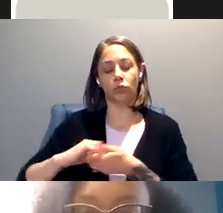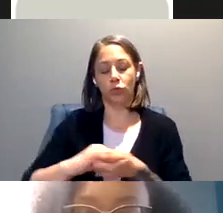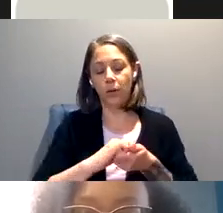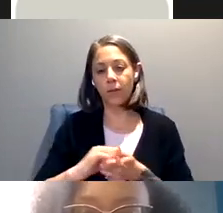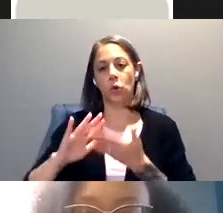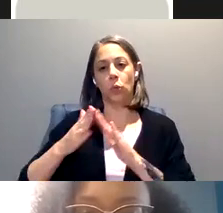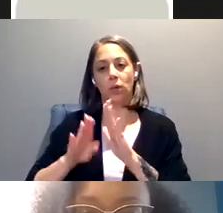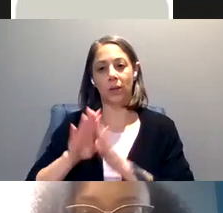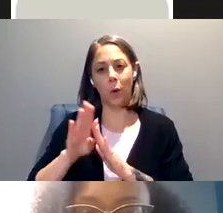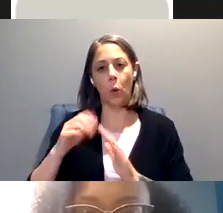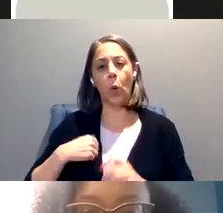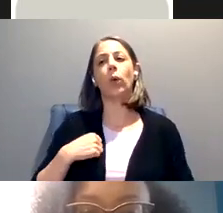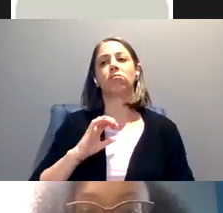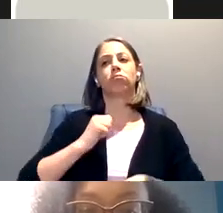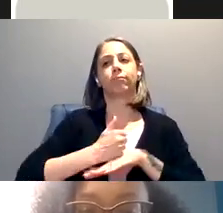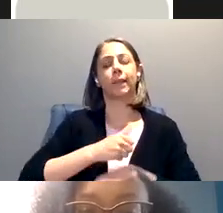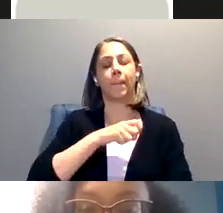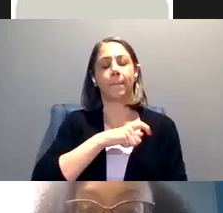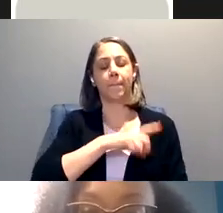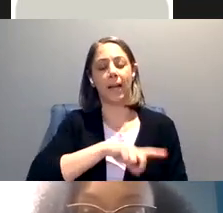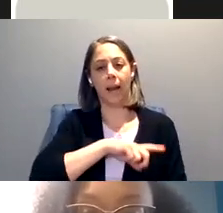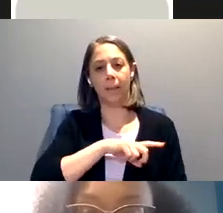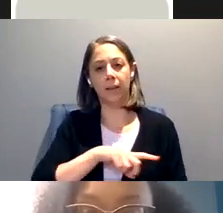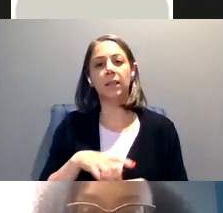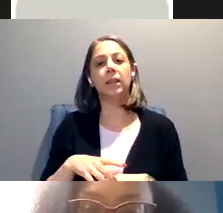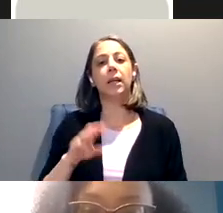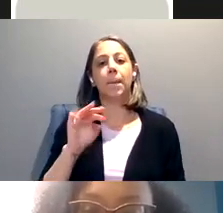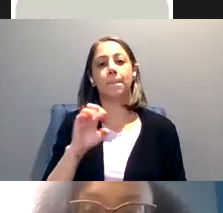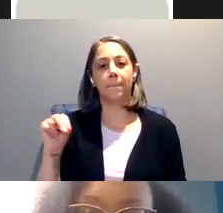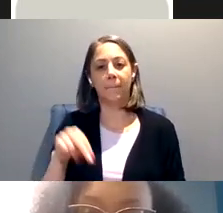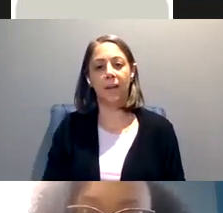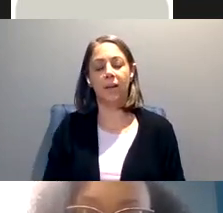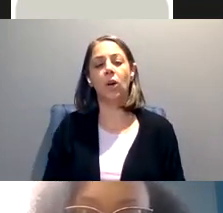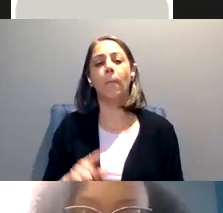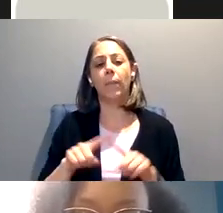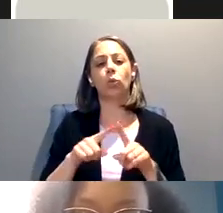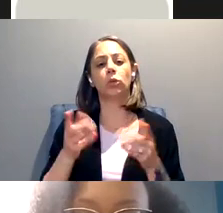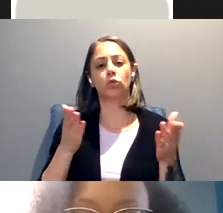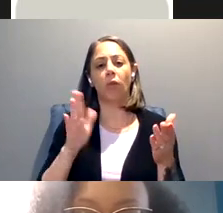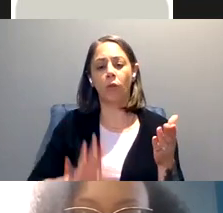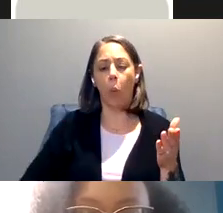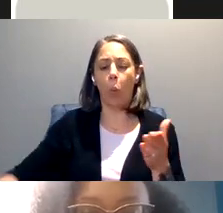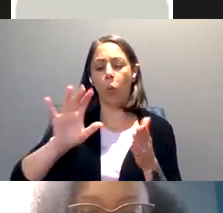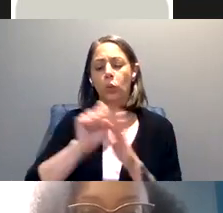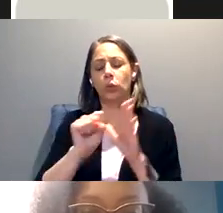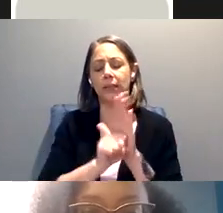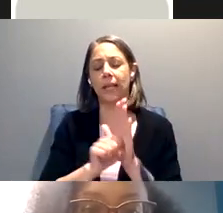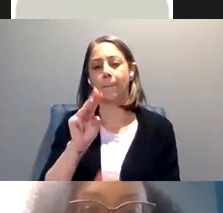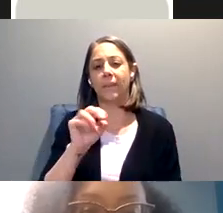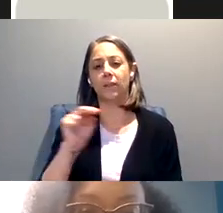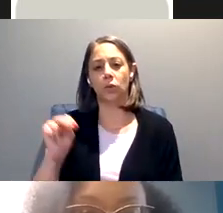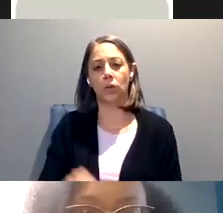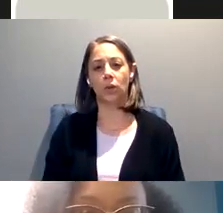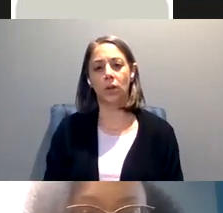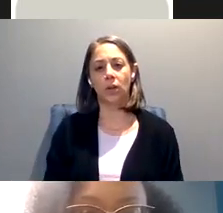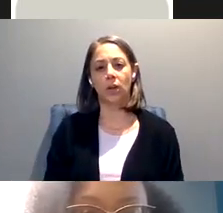based in Minneapolis, Minnesota, but our shared ownership work serves the entire state of Minnesota. I'm joining